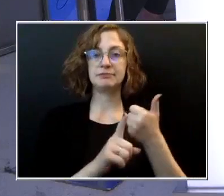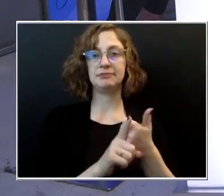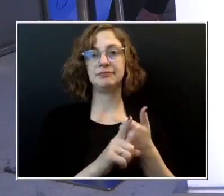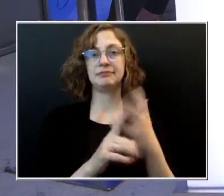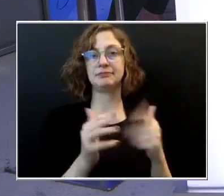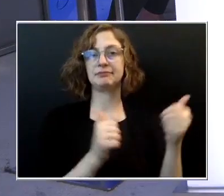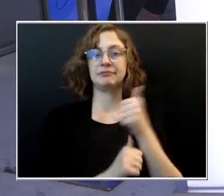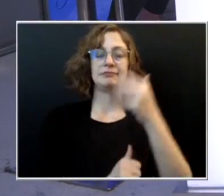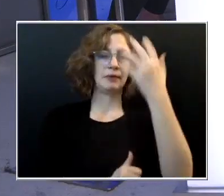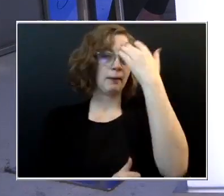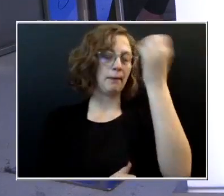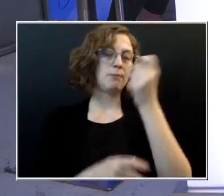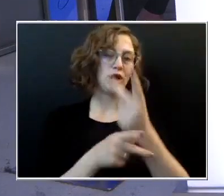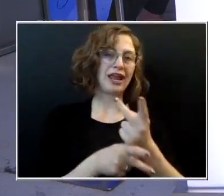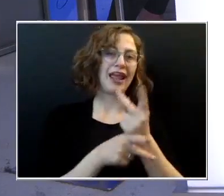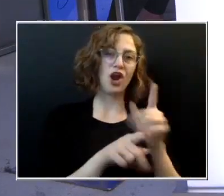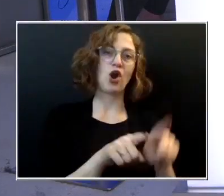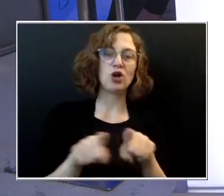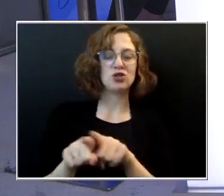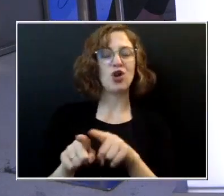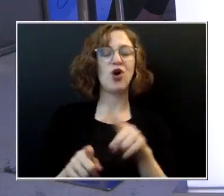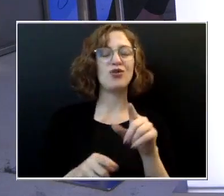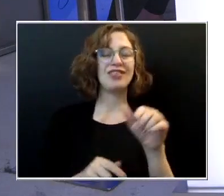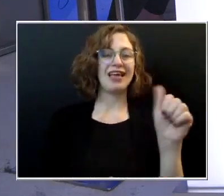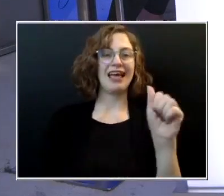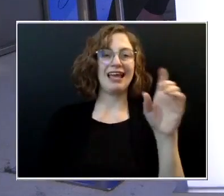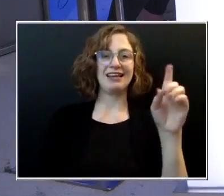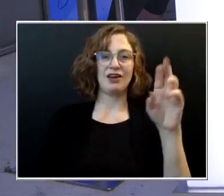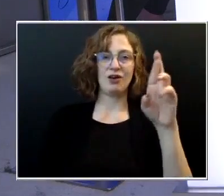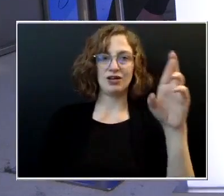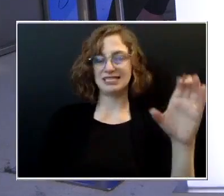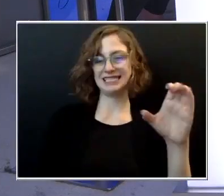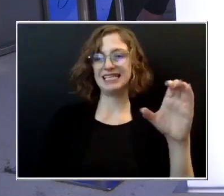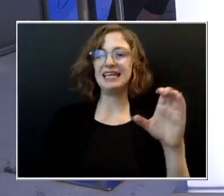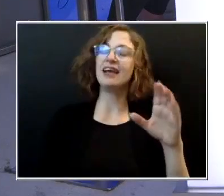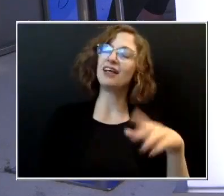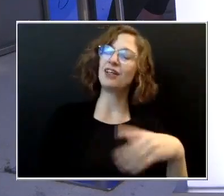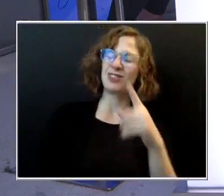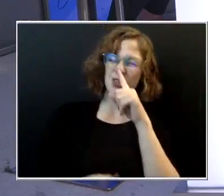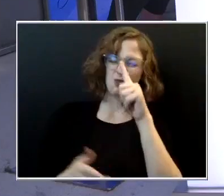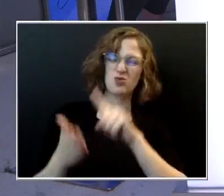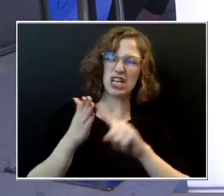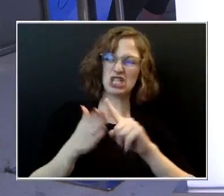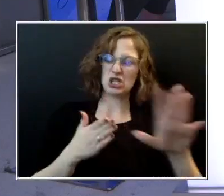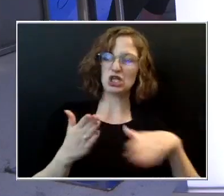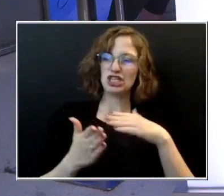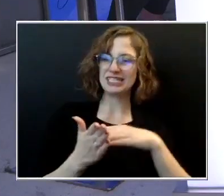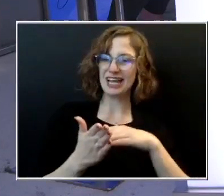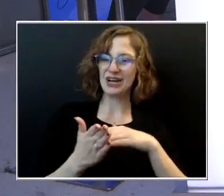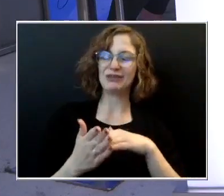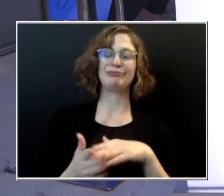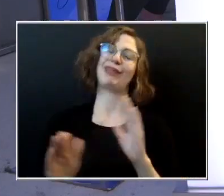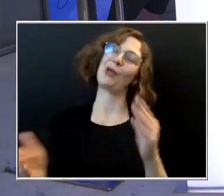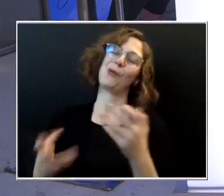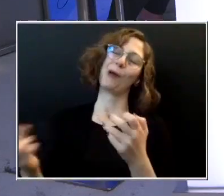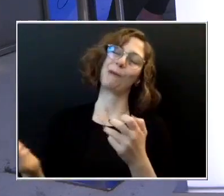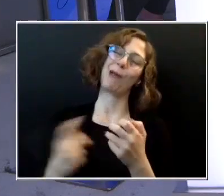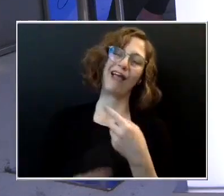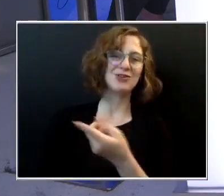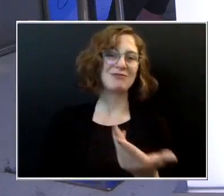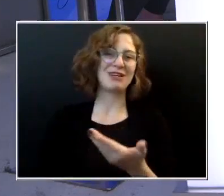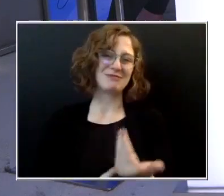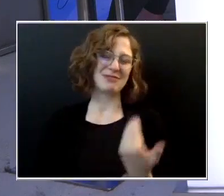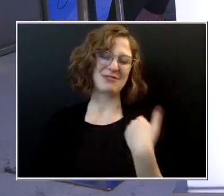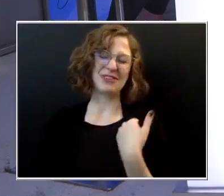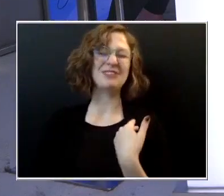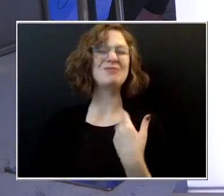Center, also called the ADRC. We're always glad to have you on the program. Actually, this is kind of a welcome back. You've been on a couple times before. We're also